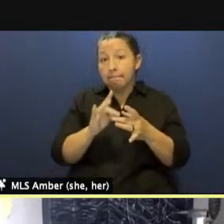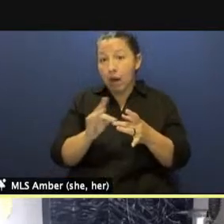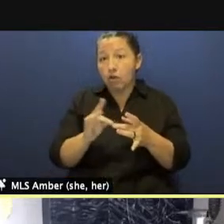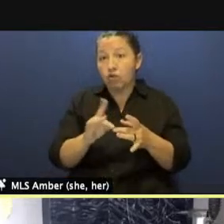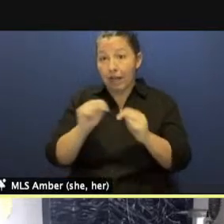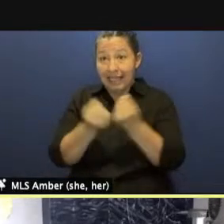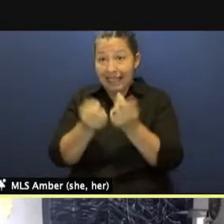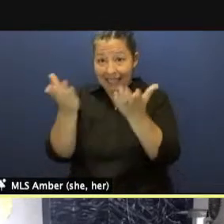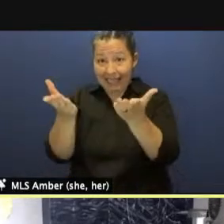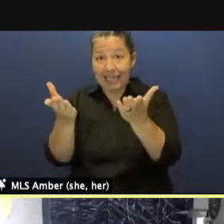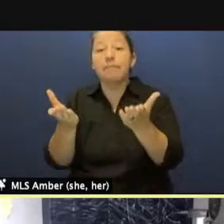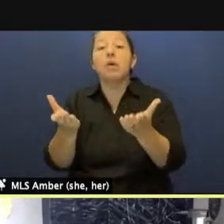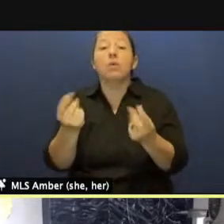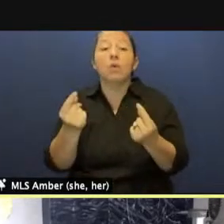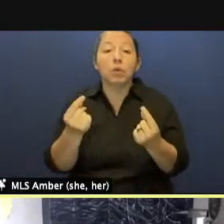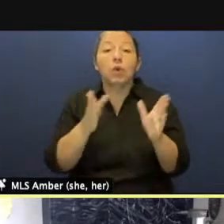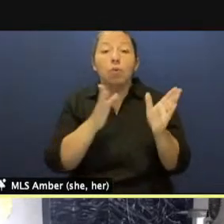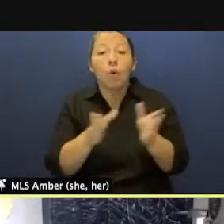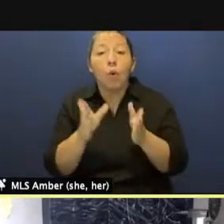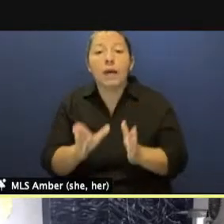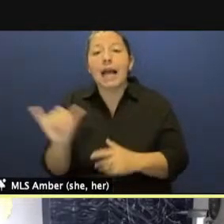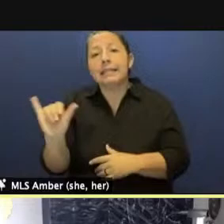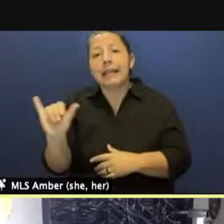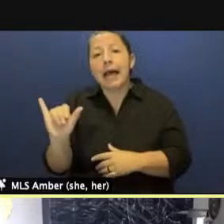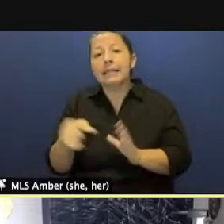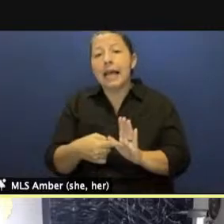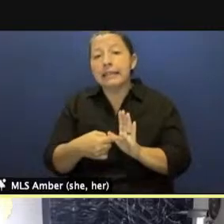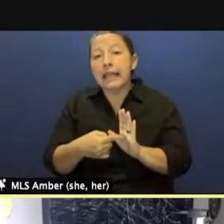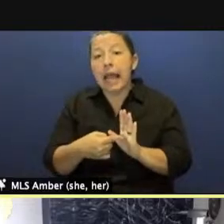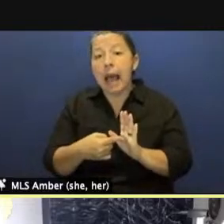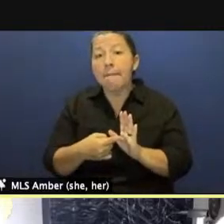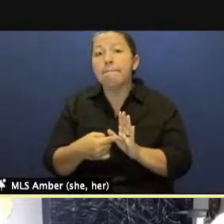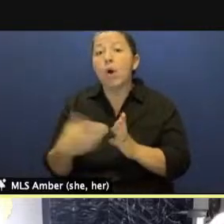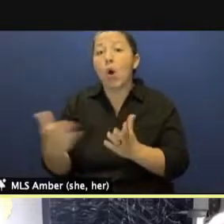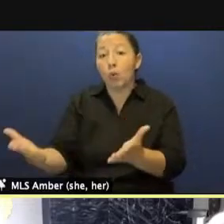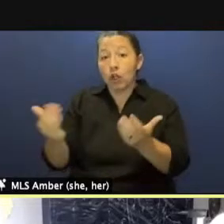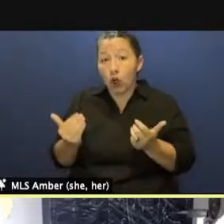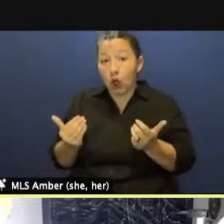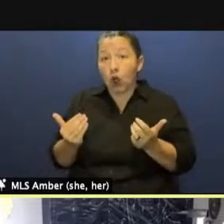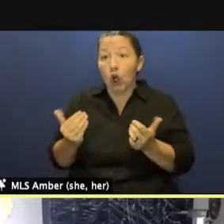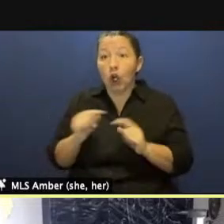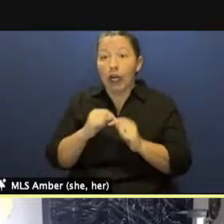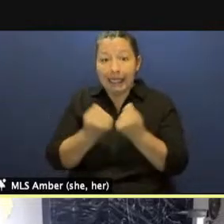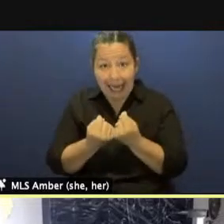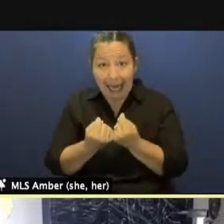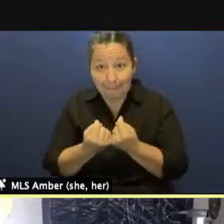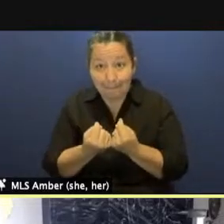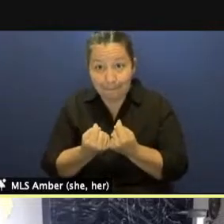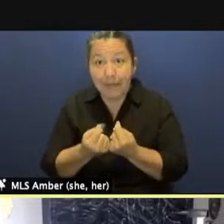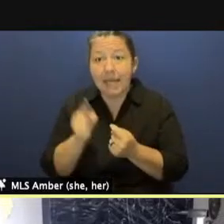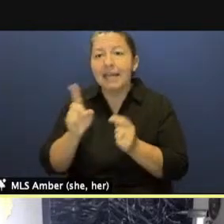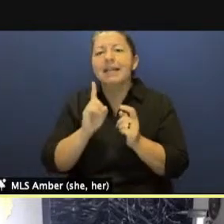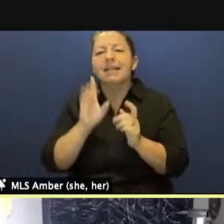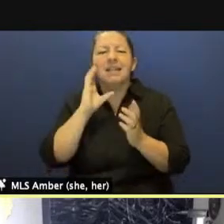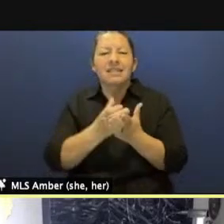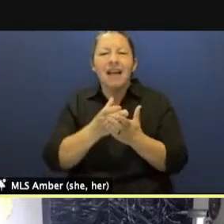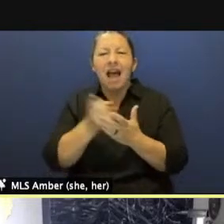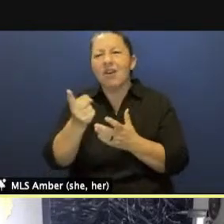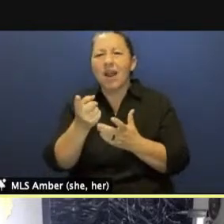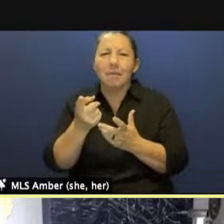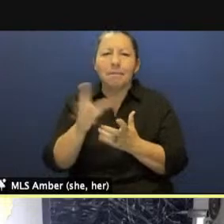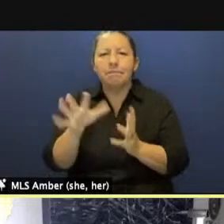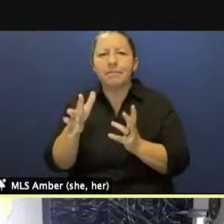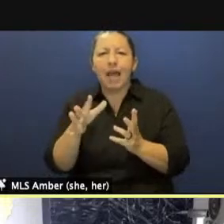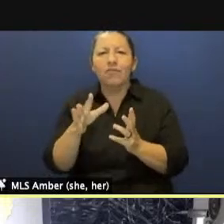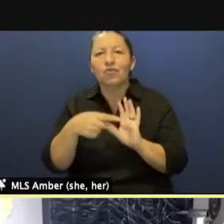team is organized as a sample return team. And this diagram here just illustrates some of